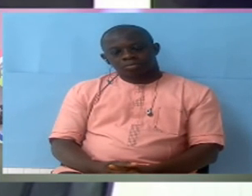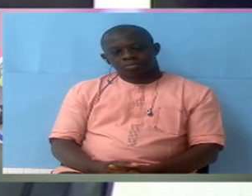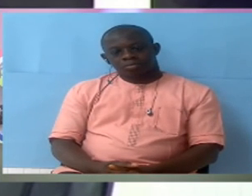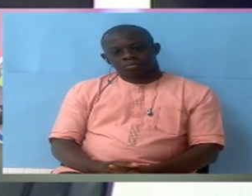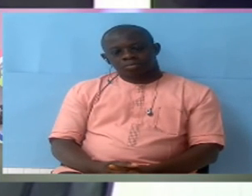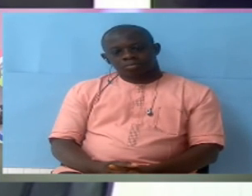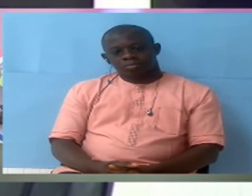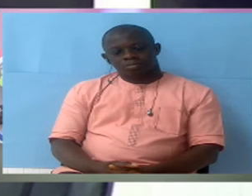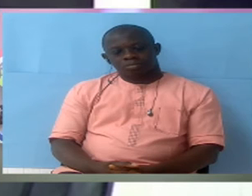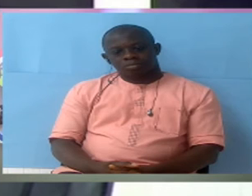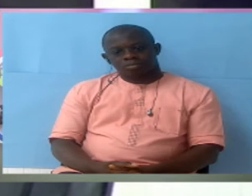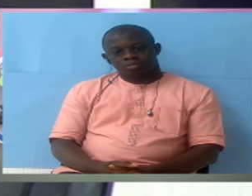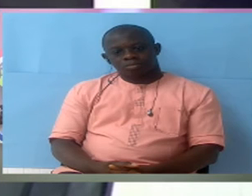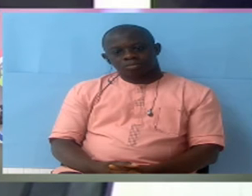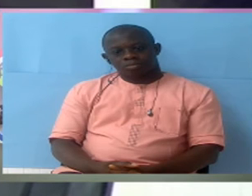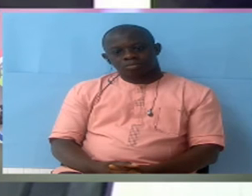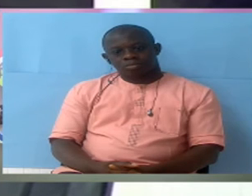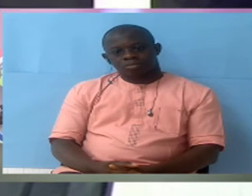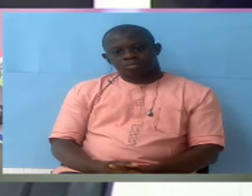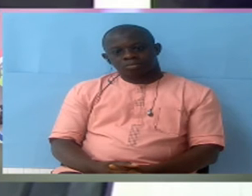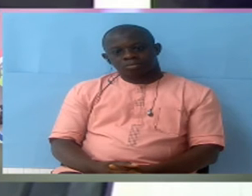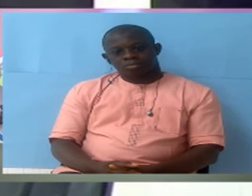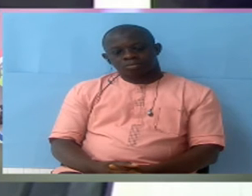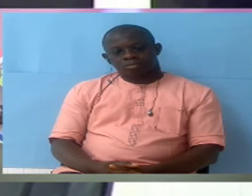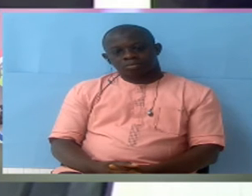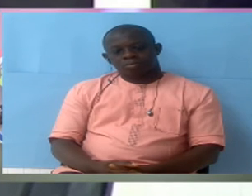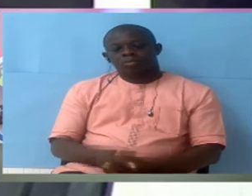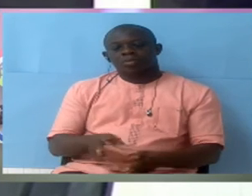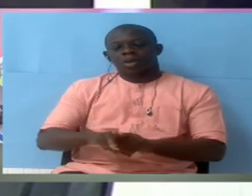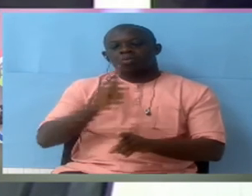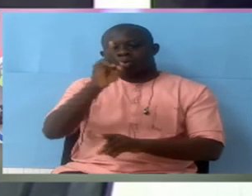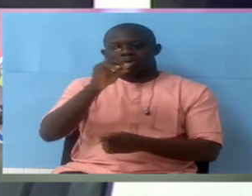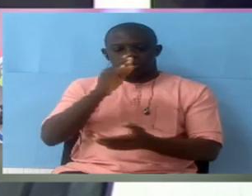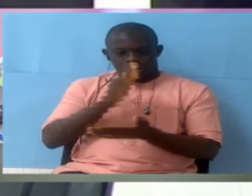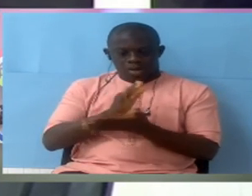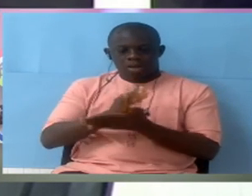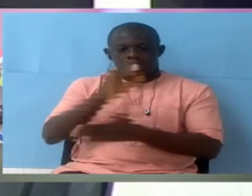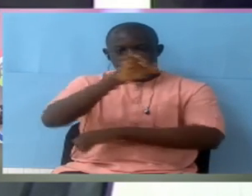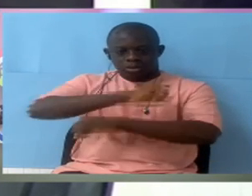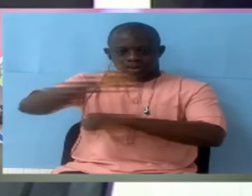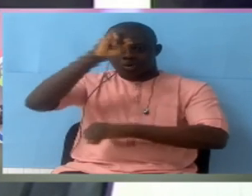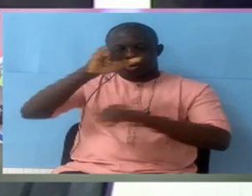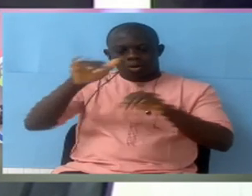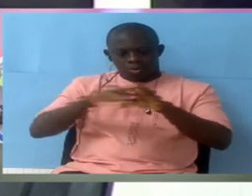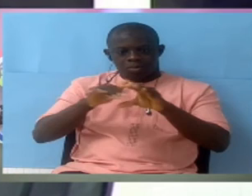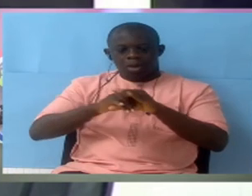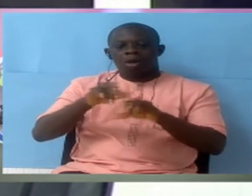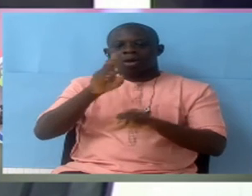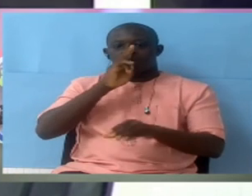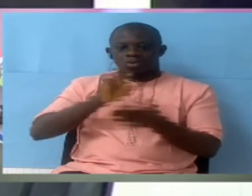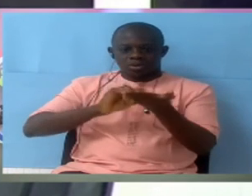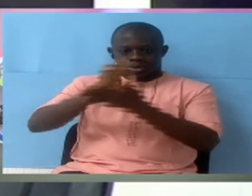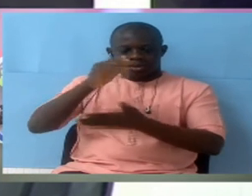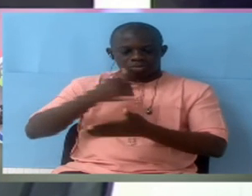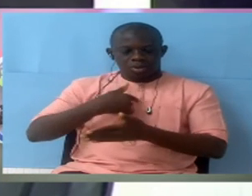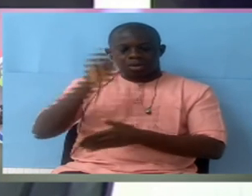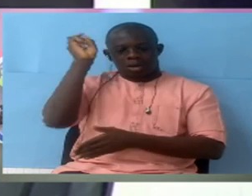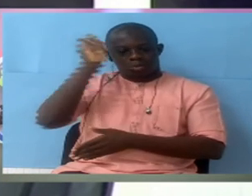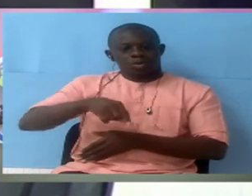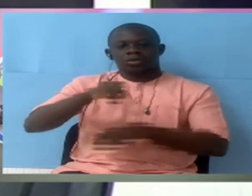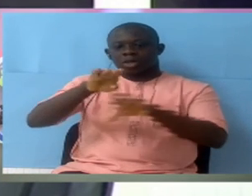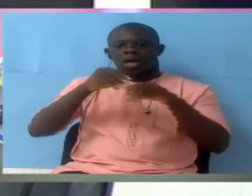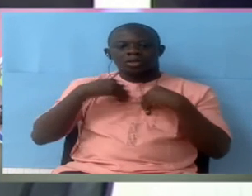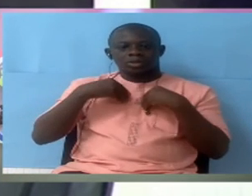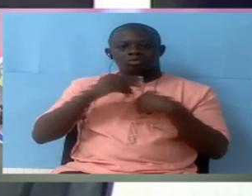ko. But it was instruction from my superior which I cannot deny. Way